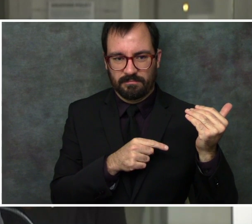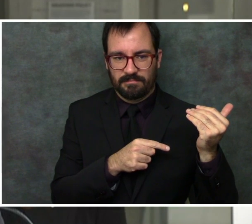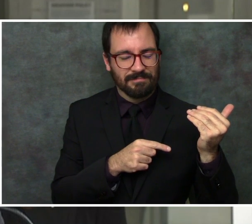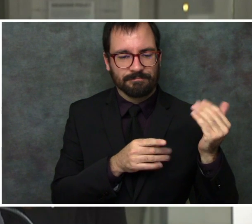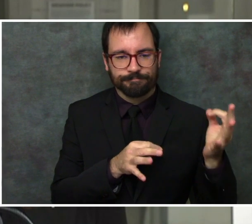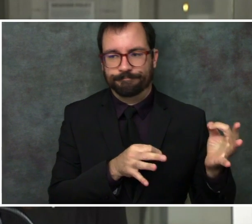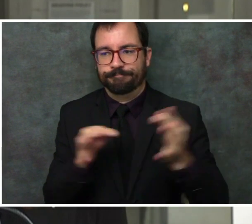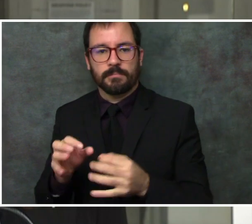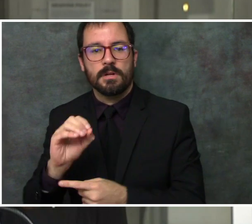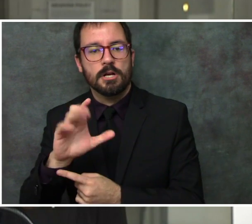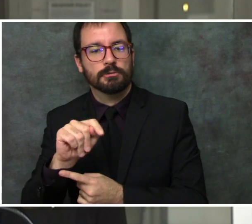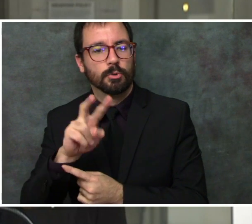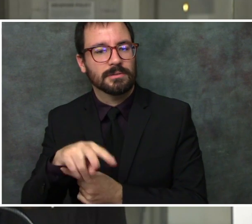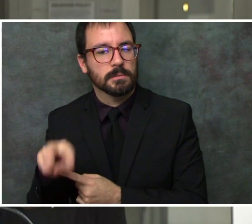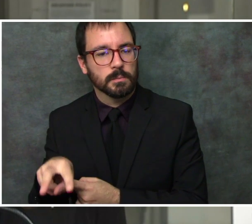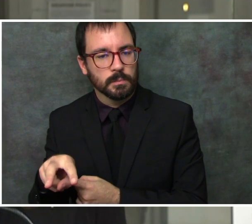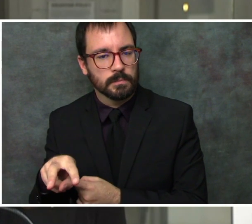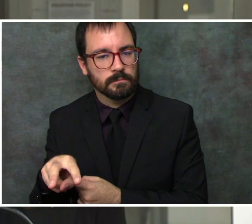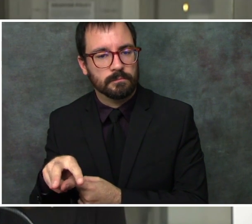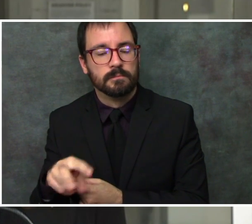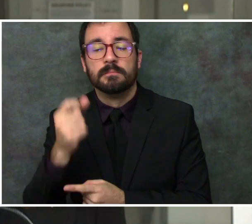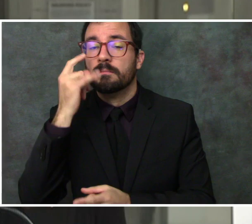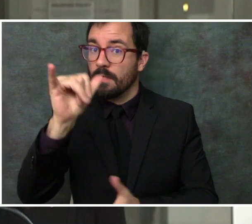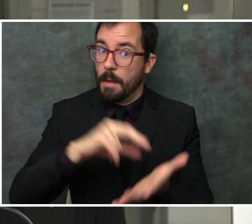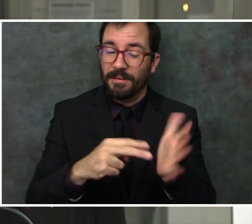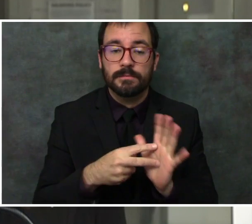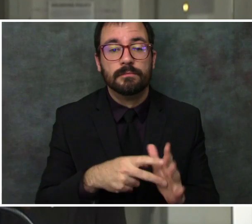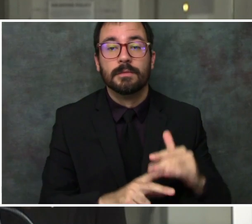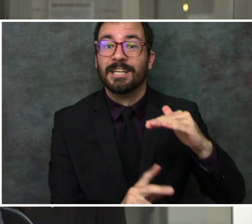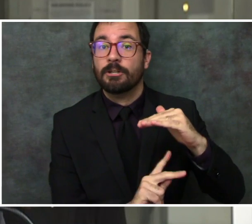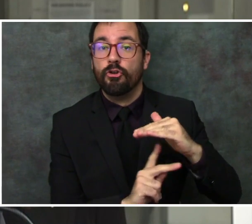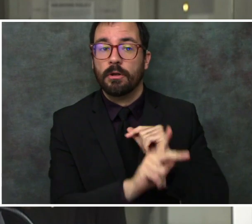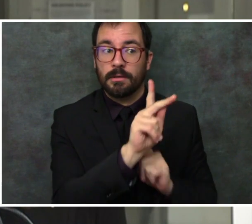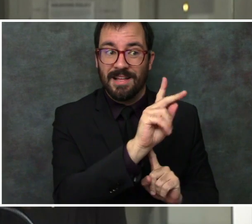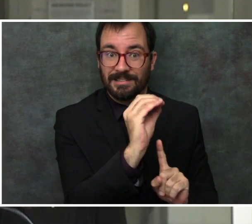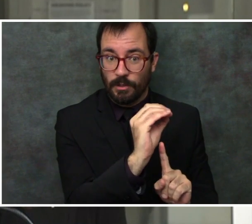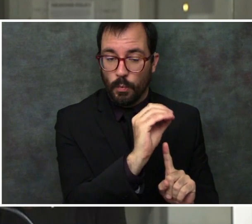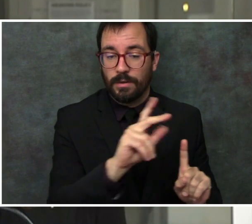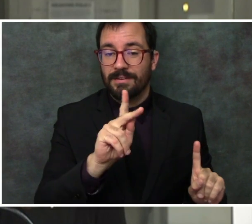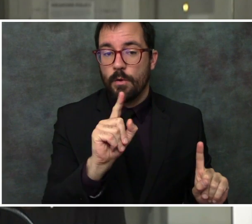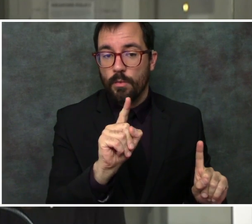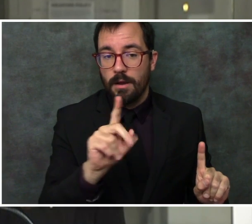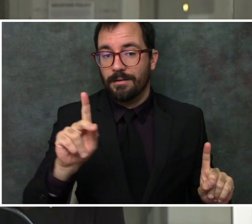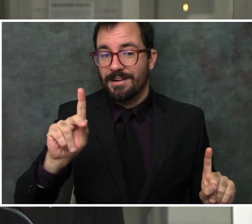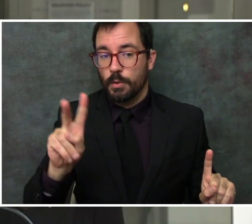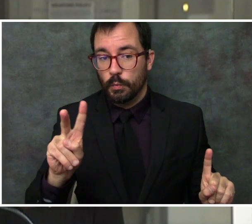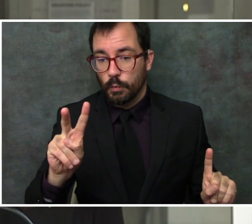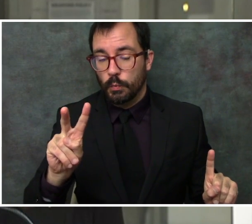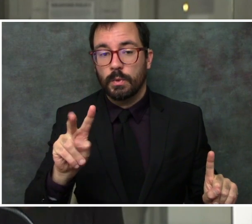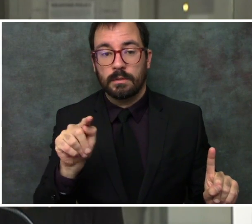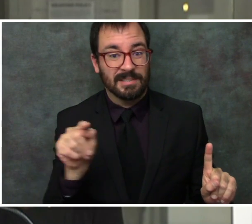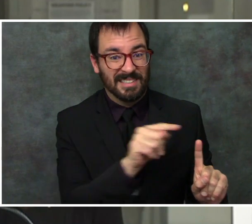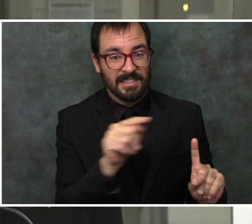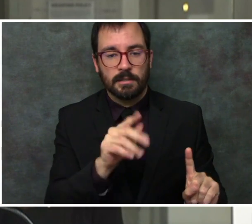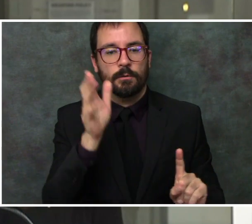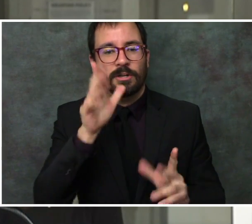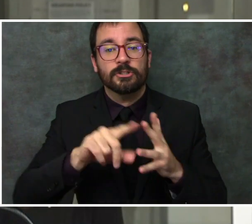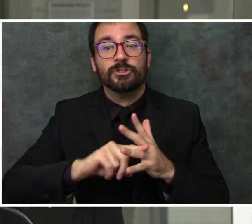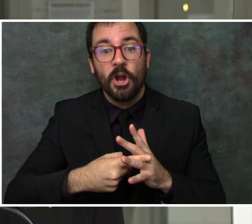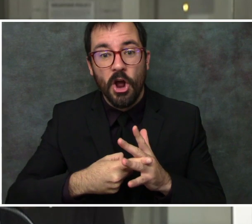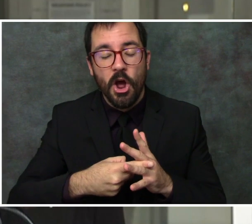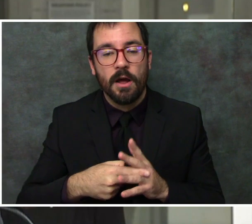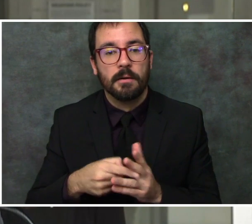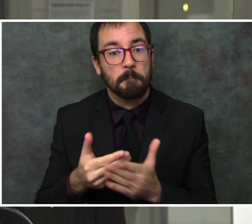now, K0, K1, and K2 kindergartners will enter school no sooner than October 22nd. We